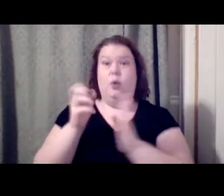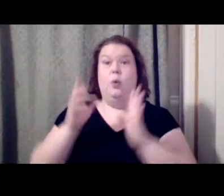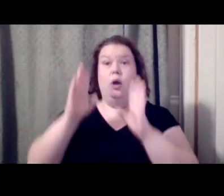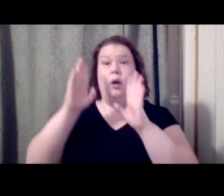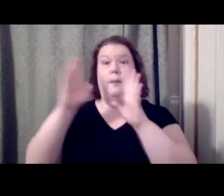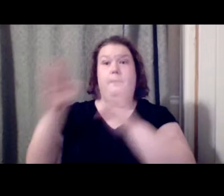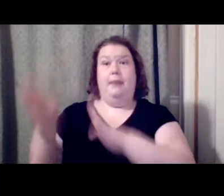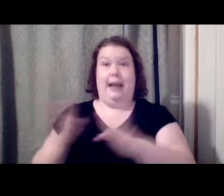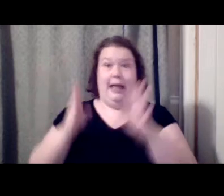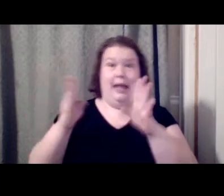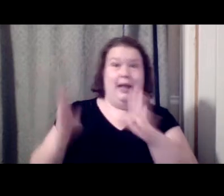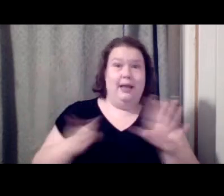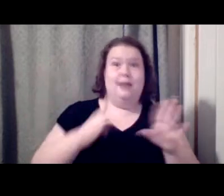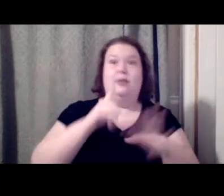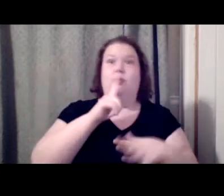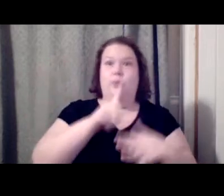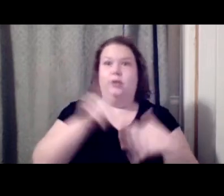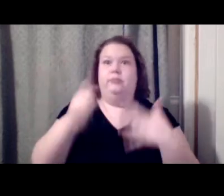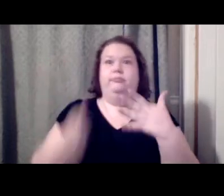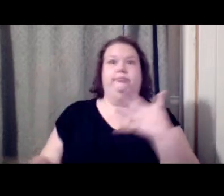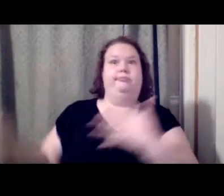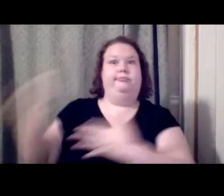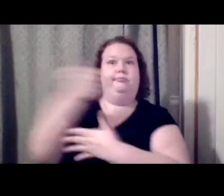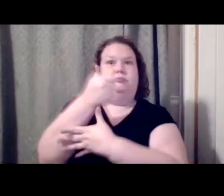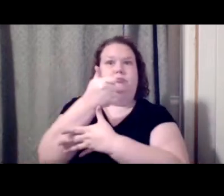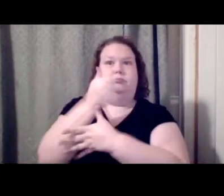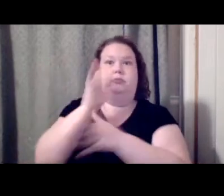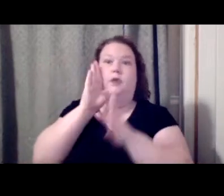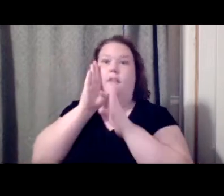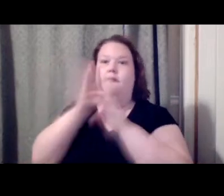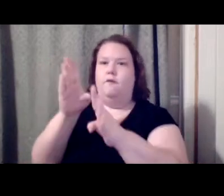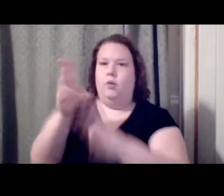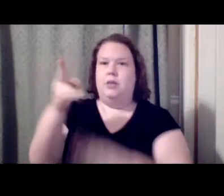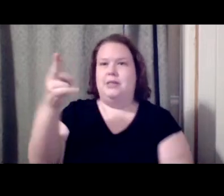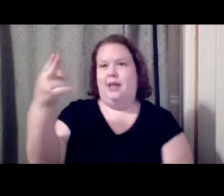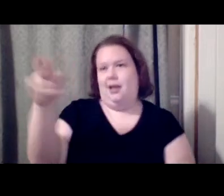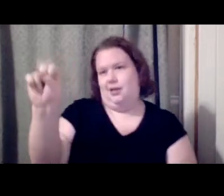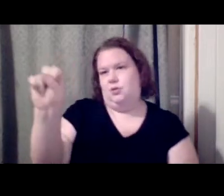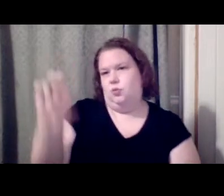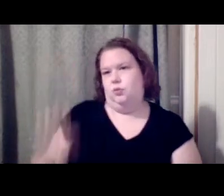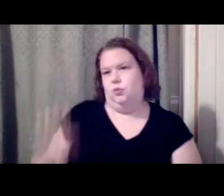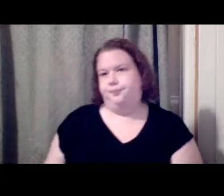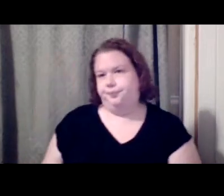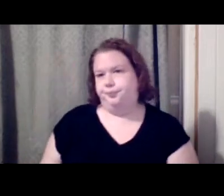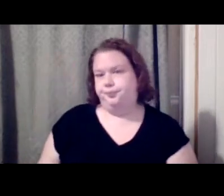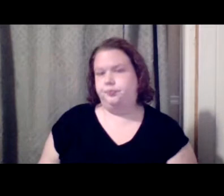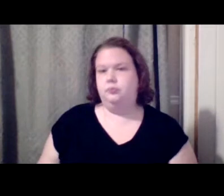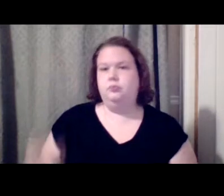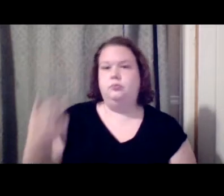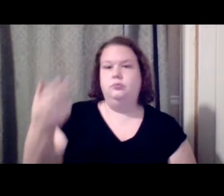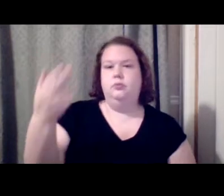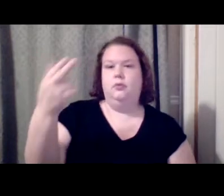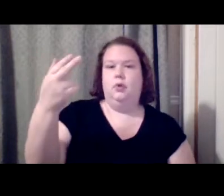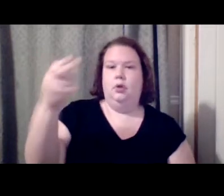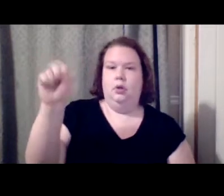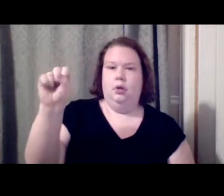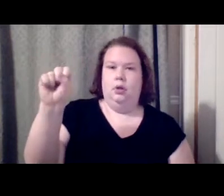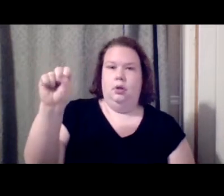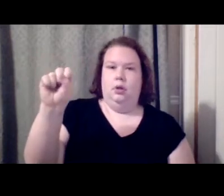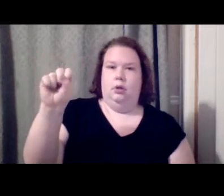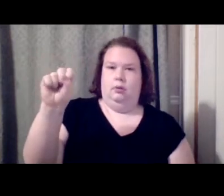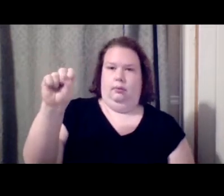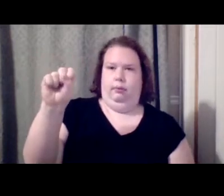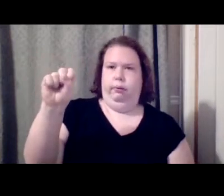have to focus on the high school because the tone of the high school sets the tone for the